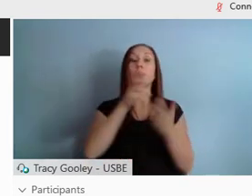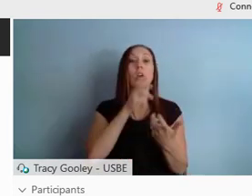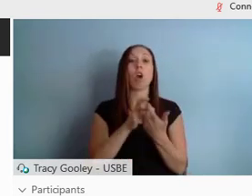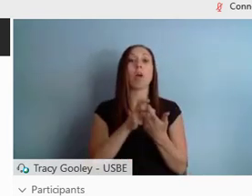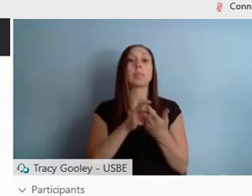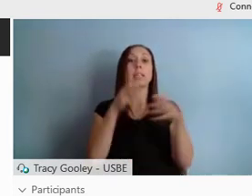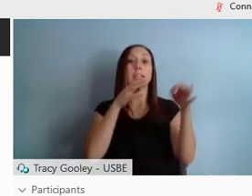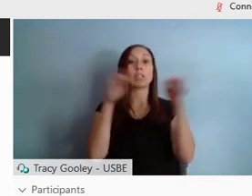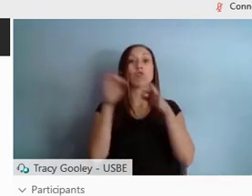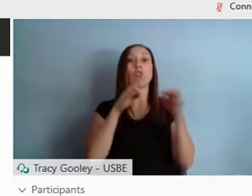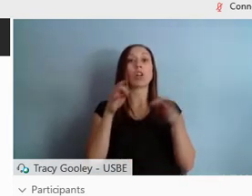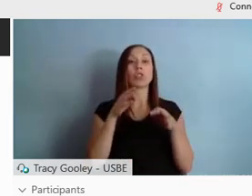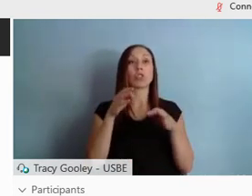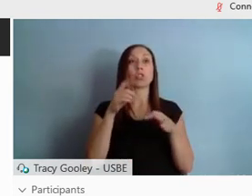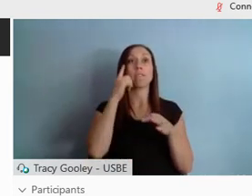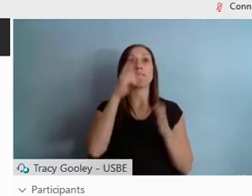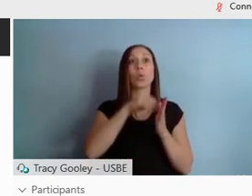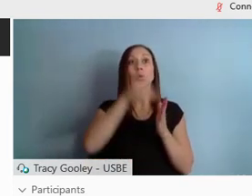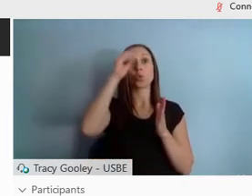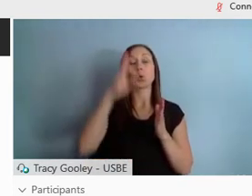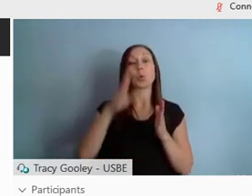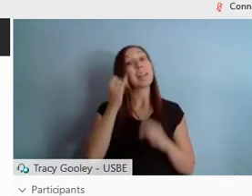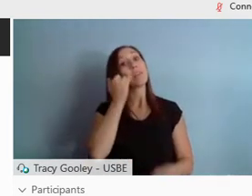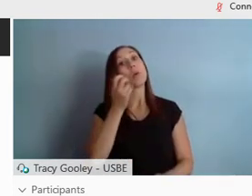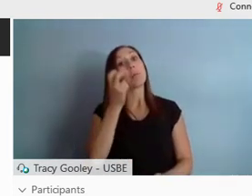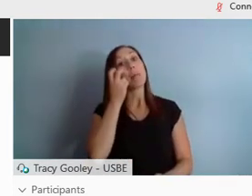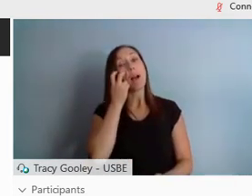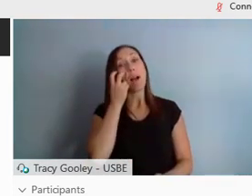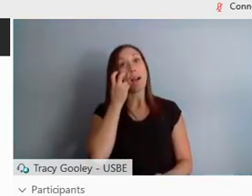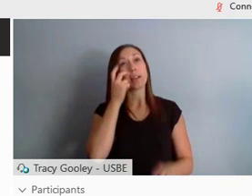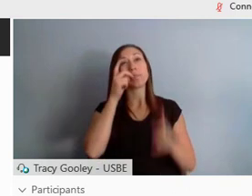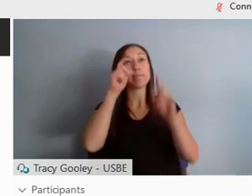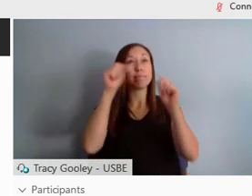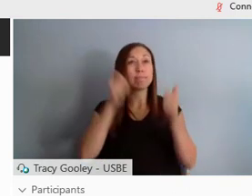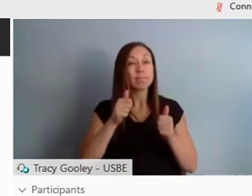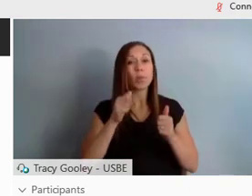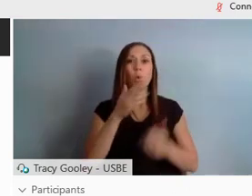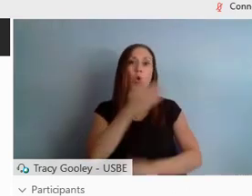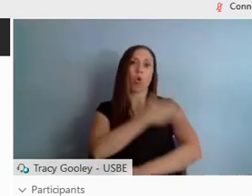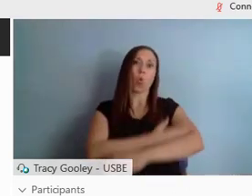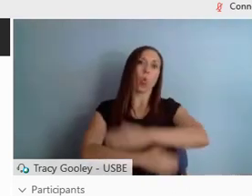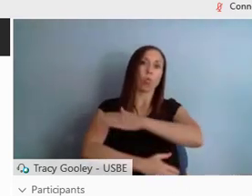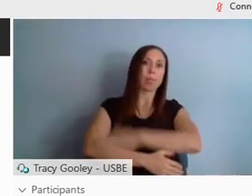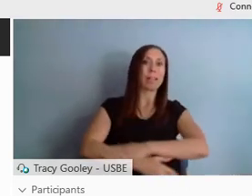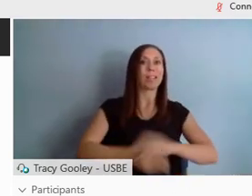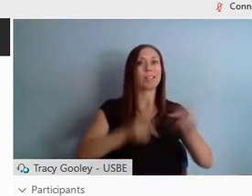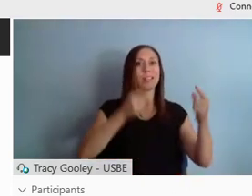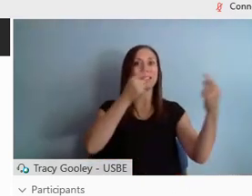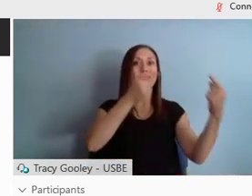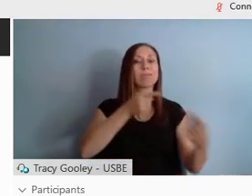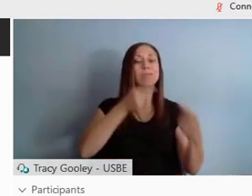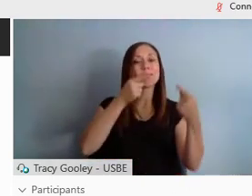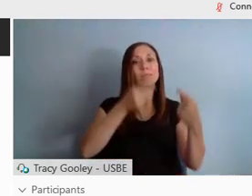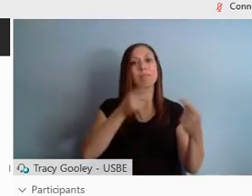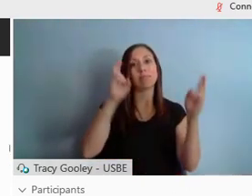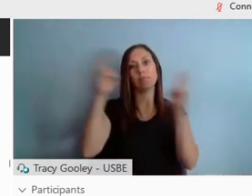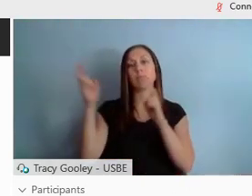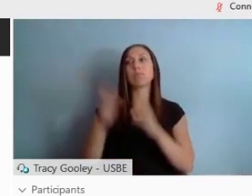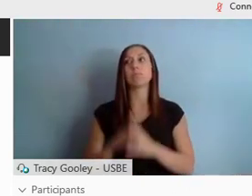accommodated instructions there for our students who are blind or visually impaired or orthopedically impaired.